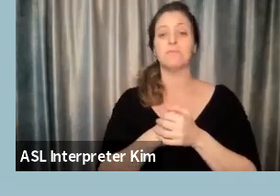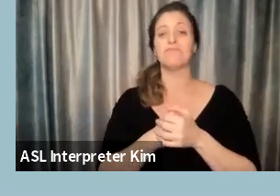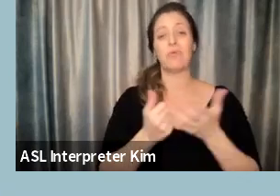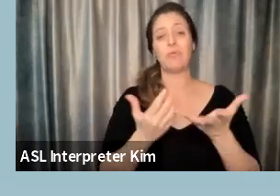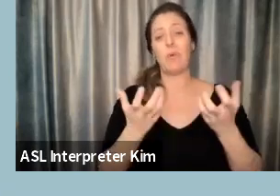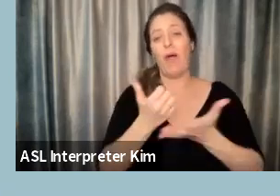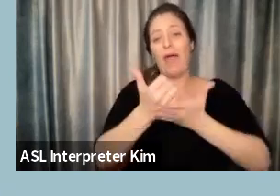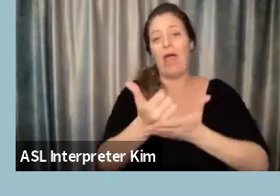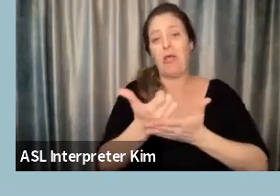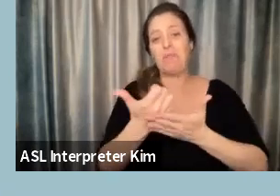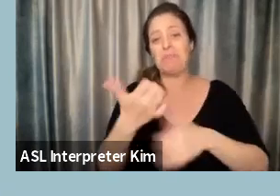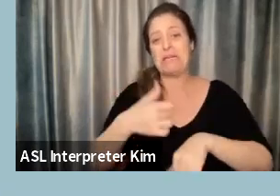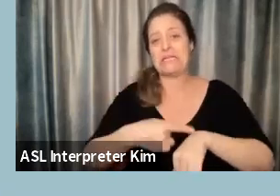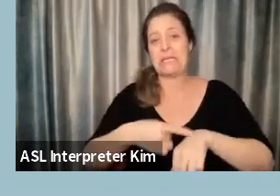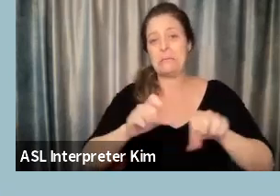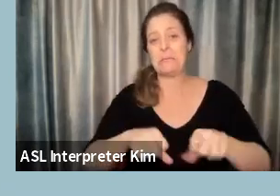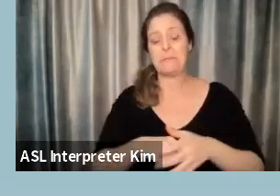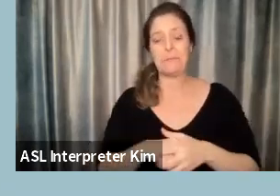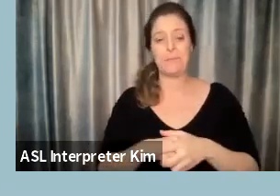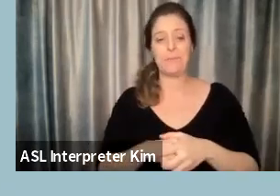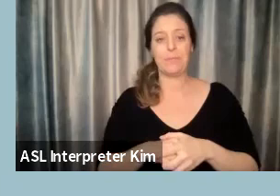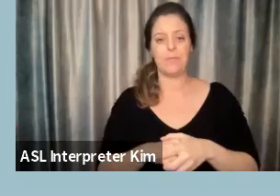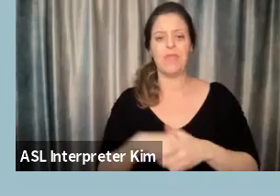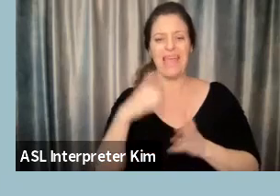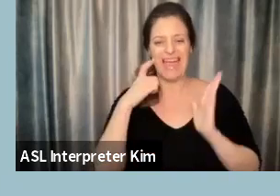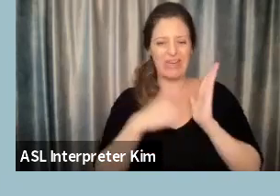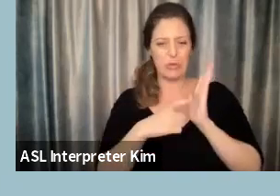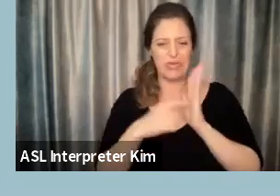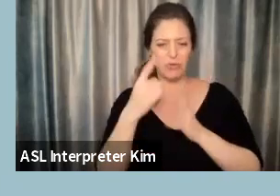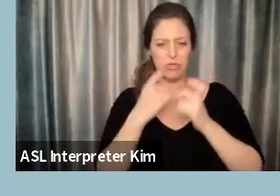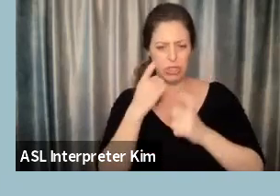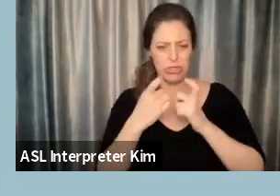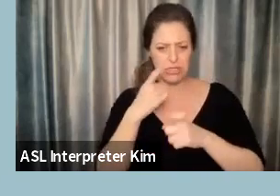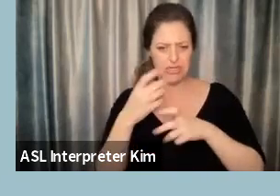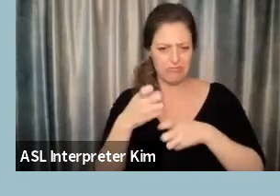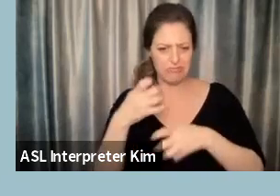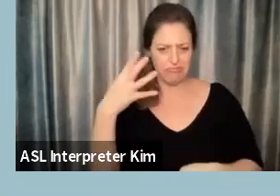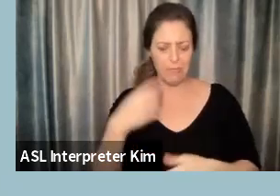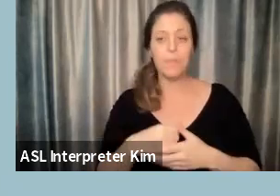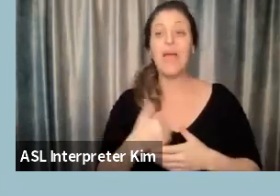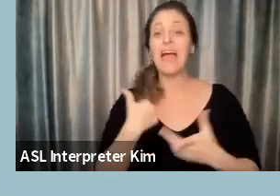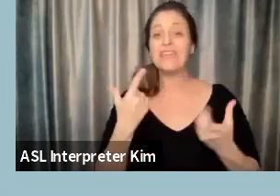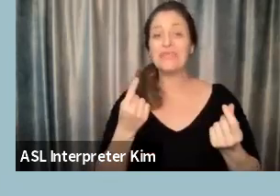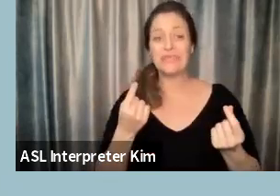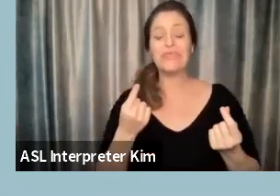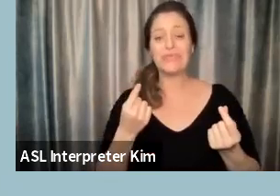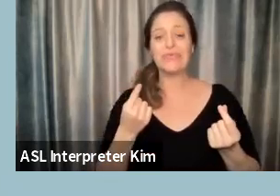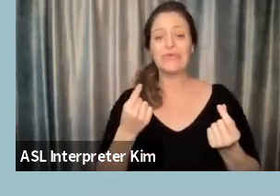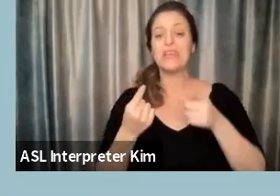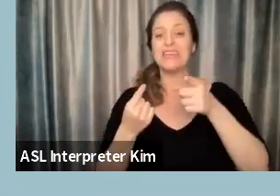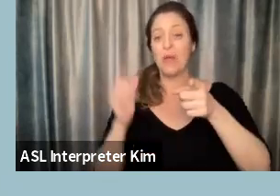well. I see there's some questions that were asked. What I'm going to do is I'm going to finish off